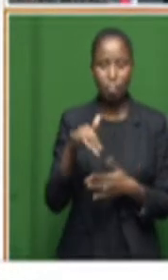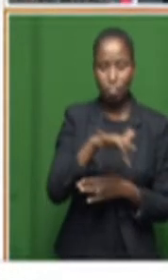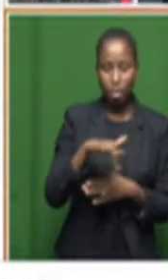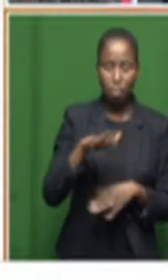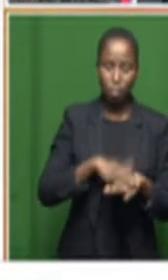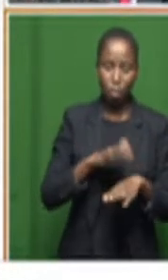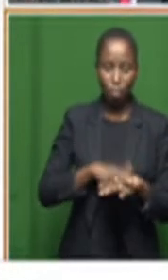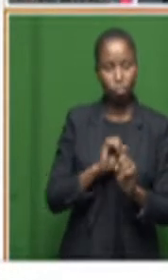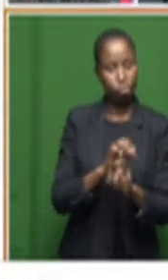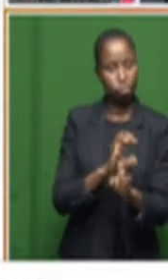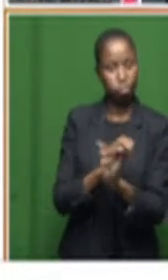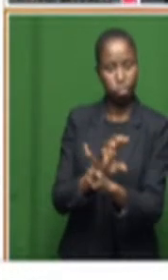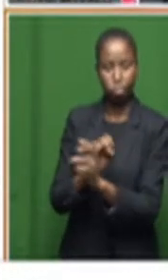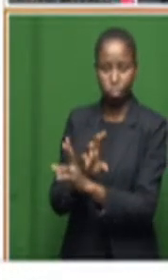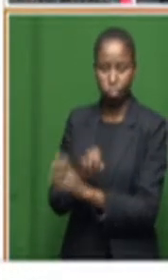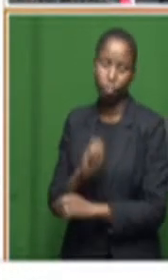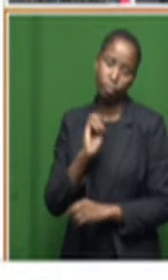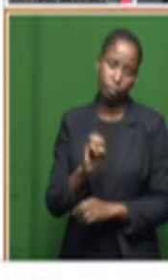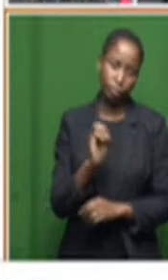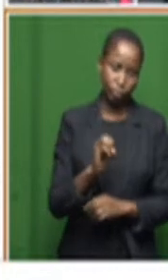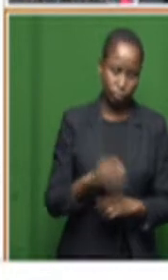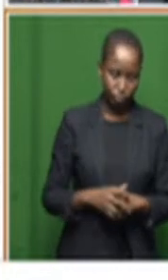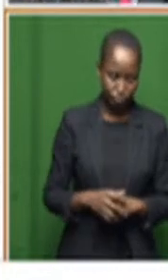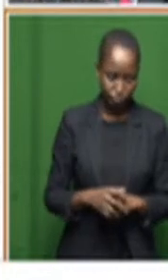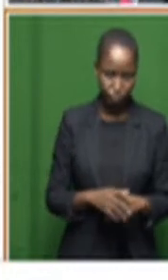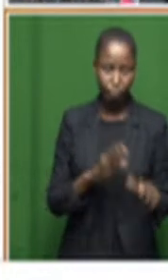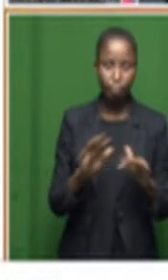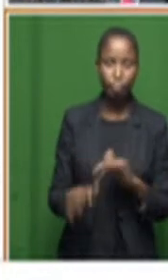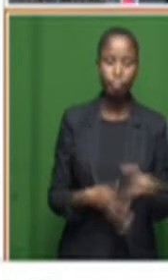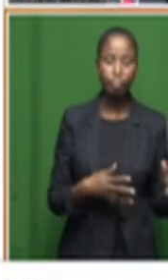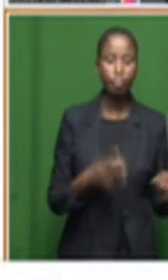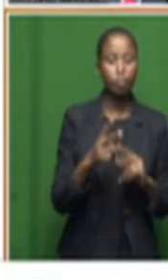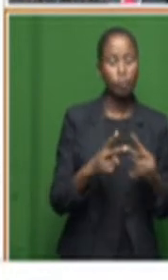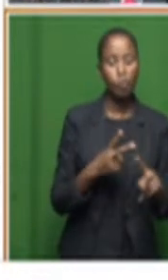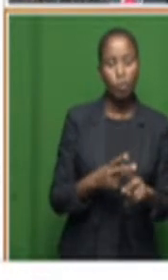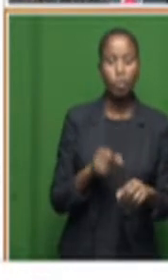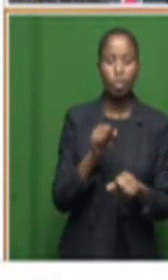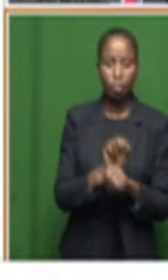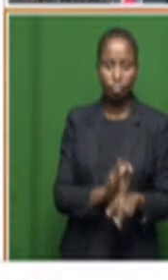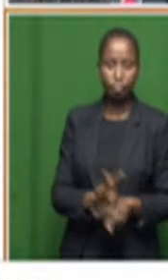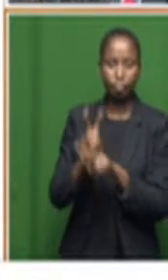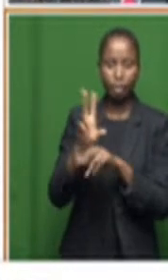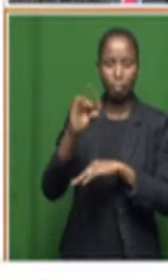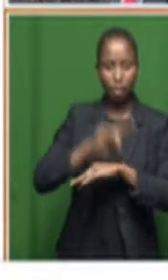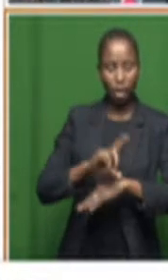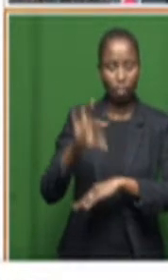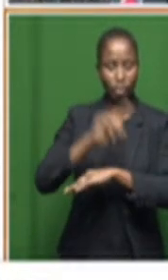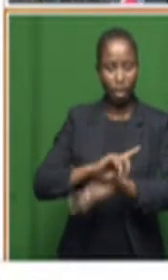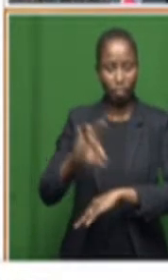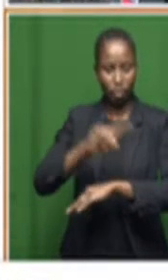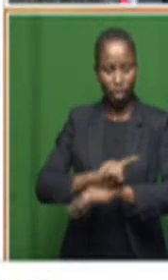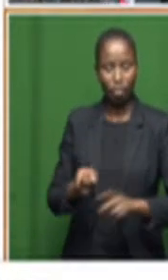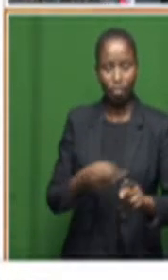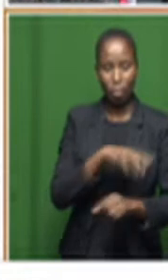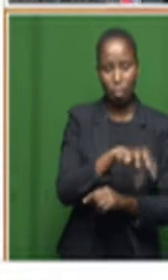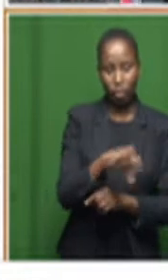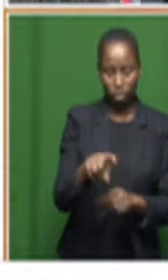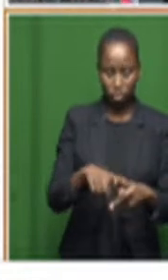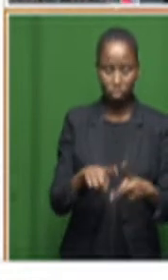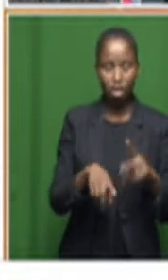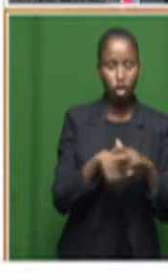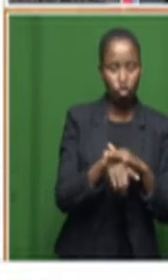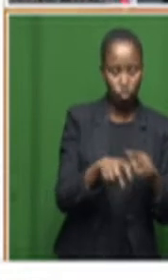and seeing people during the week. We are also monitoring daily vaccinations by province, by district,